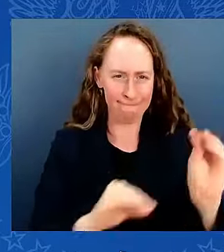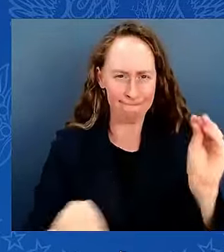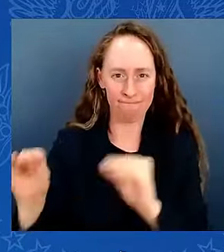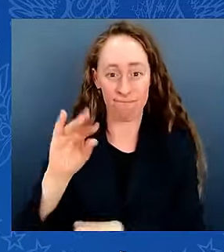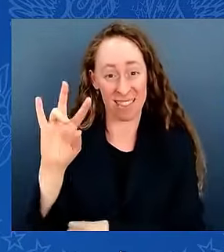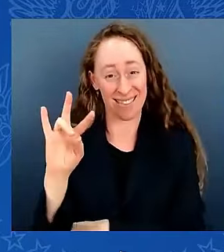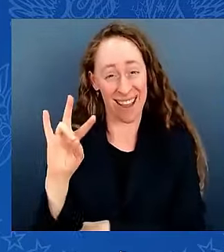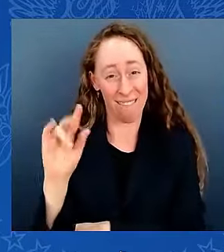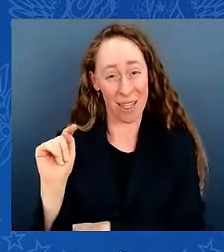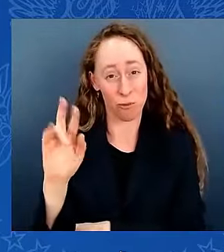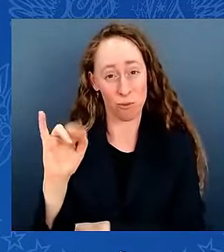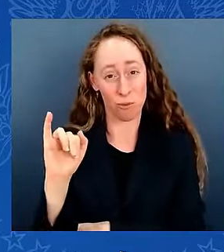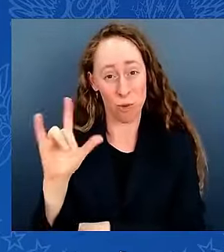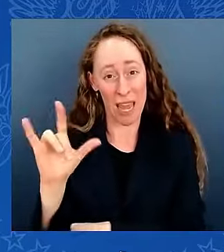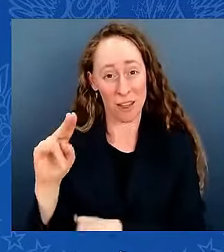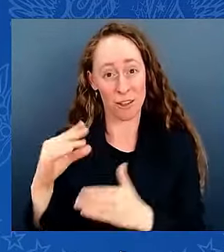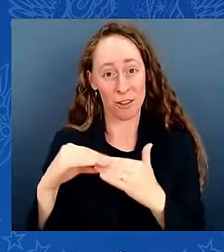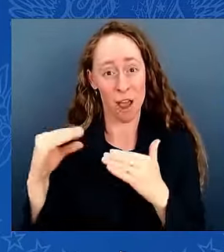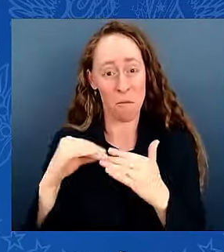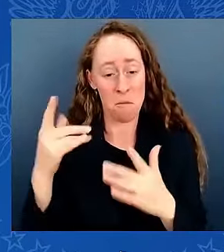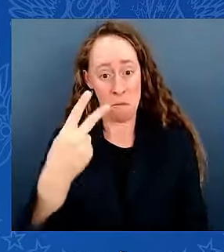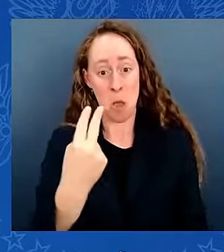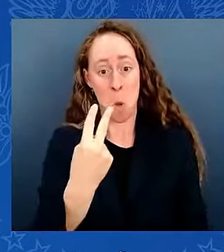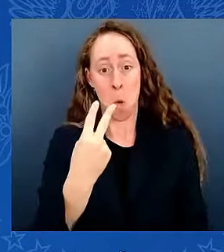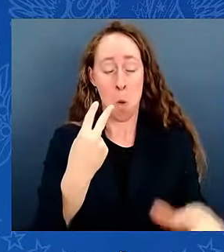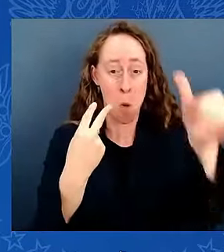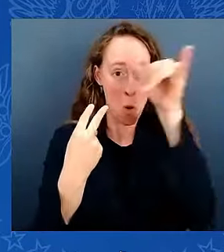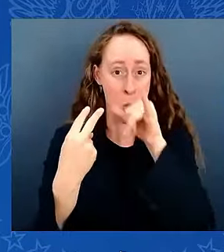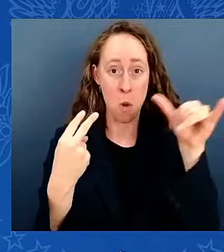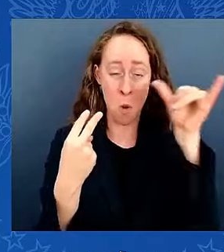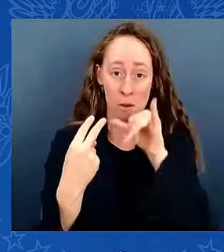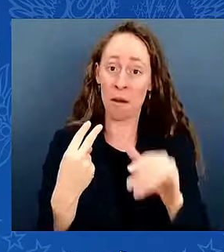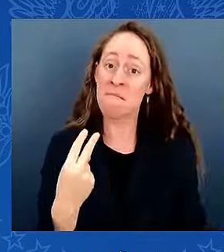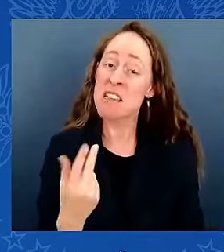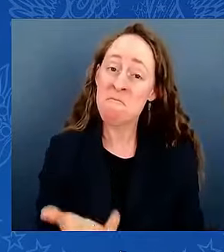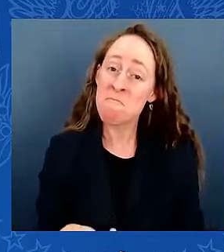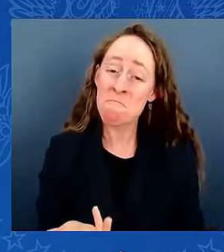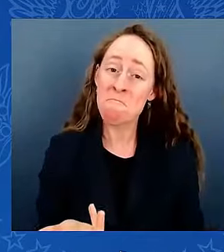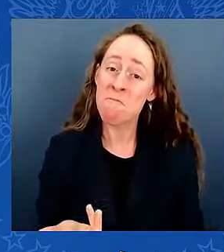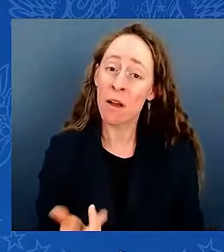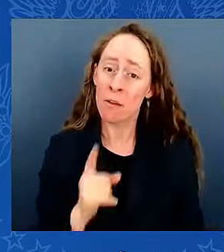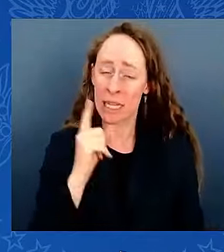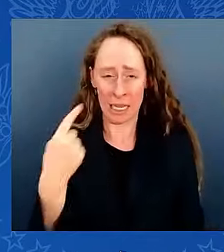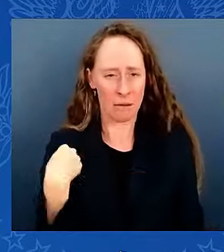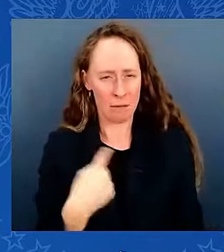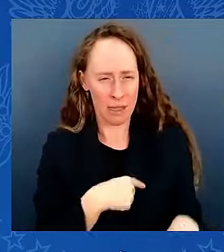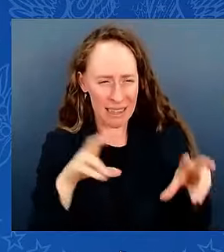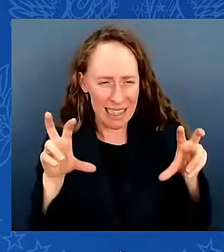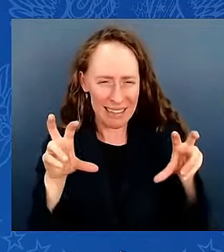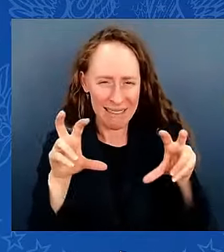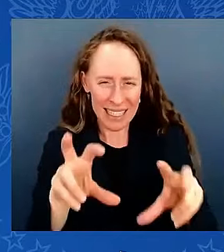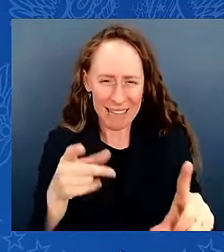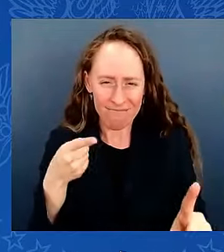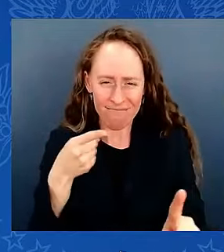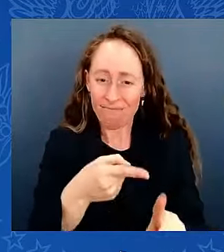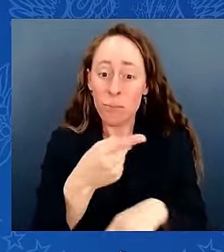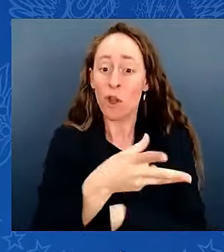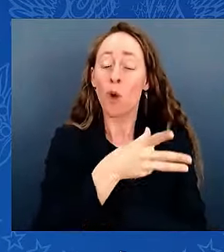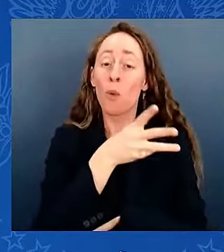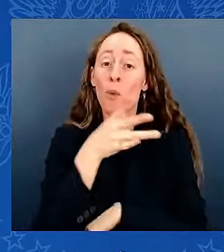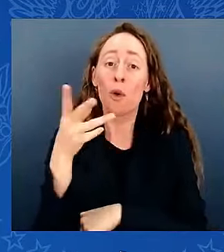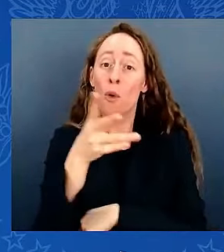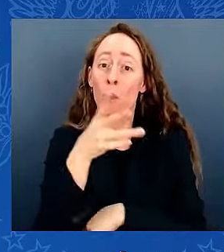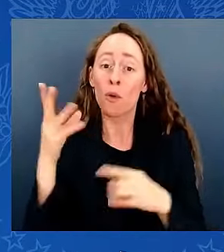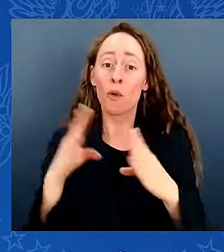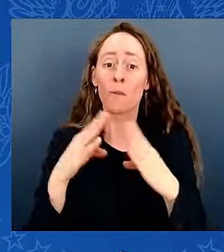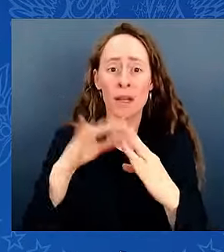investments look. It means that a small rural community like the one I grew up in Clinton, Louisiana, a town of under 2,000